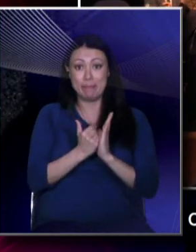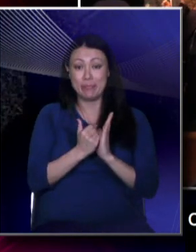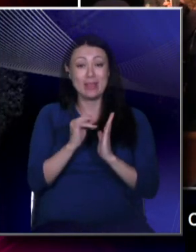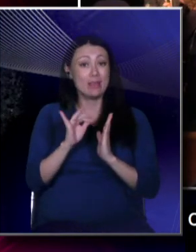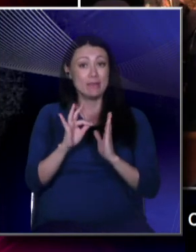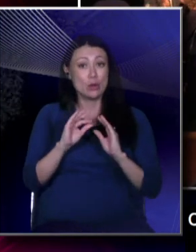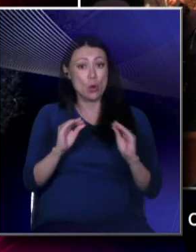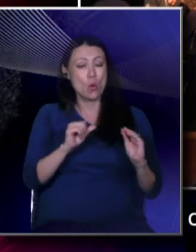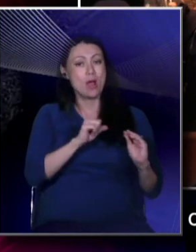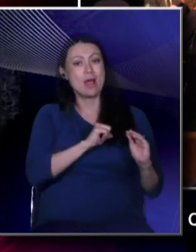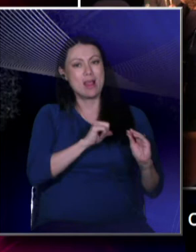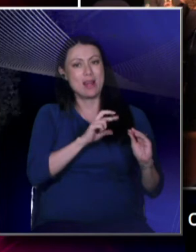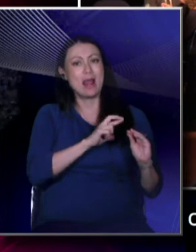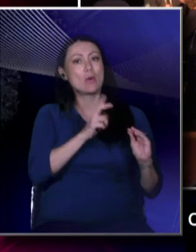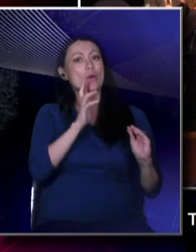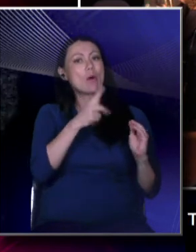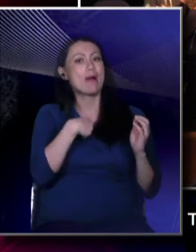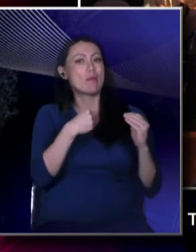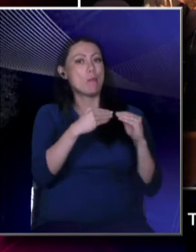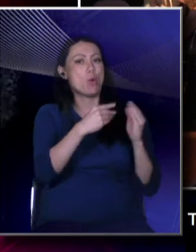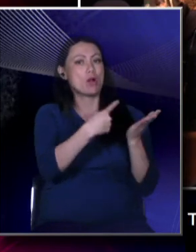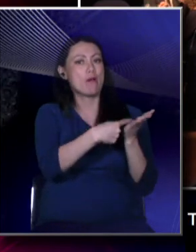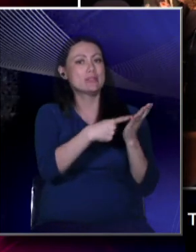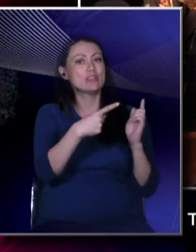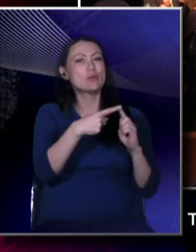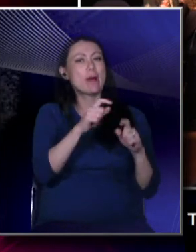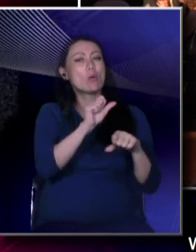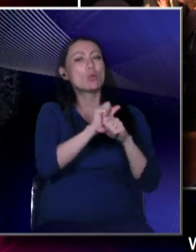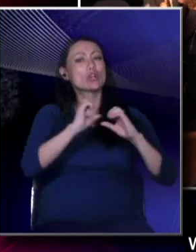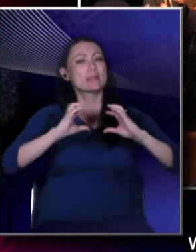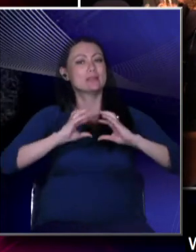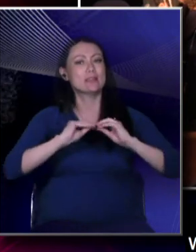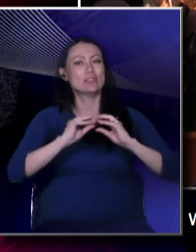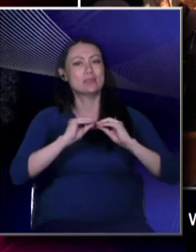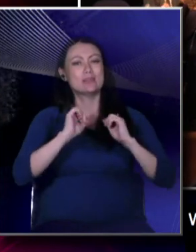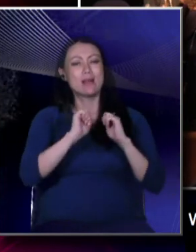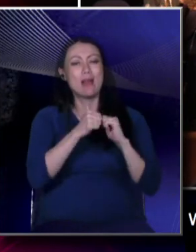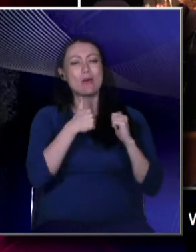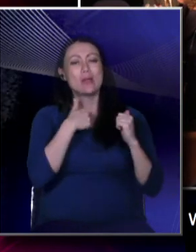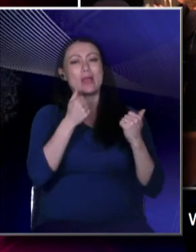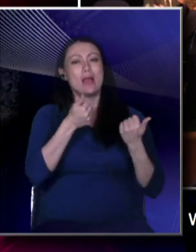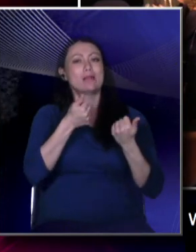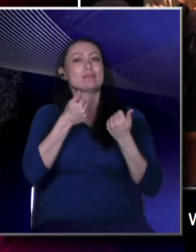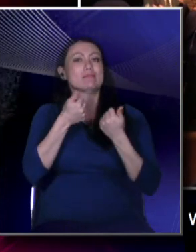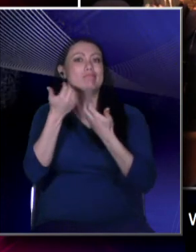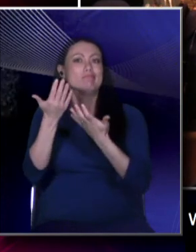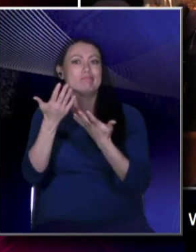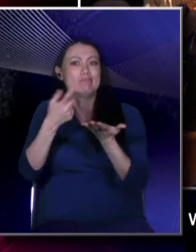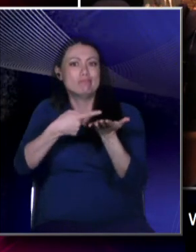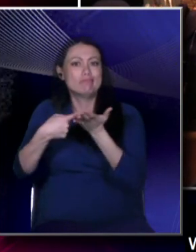Annette, I think we're going to have some conversations about work sessions and when we get this brought before us as well.